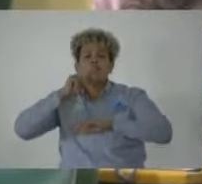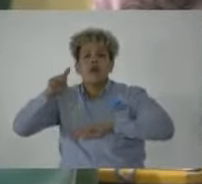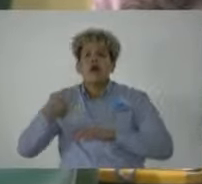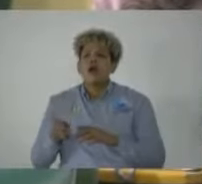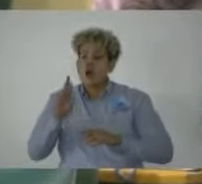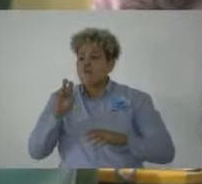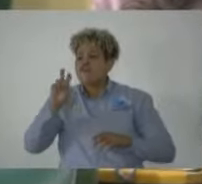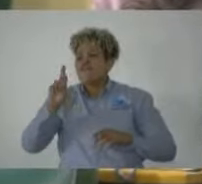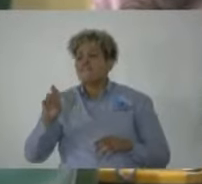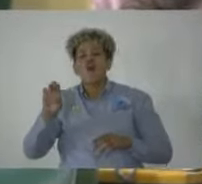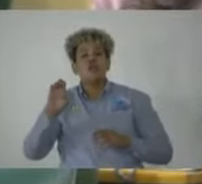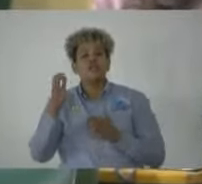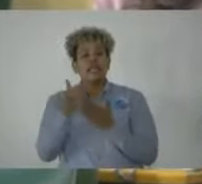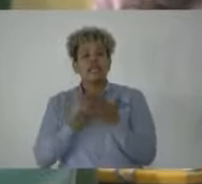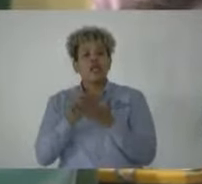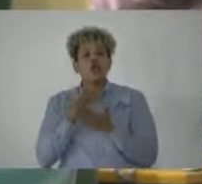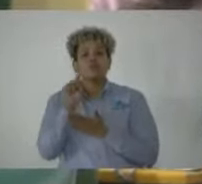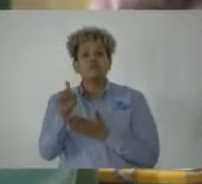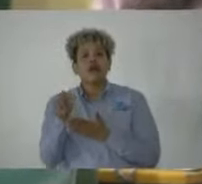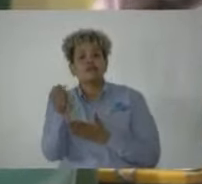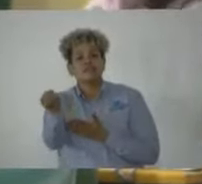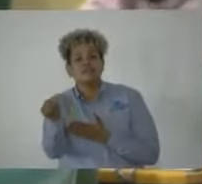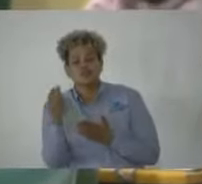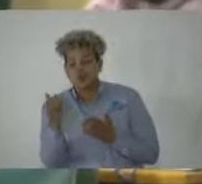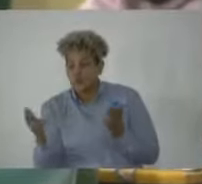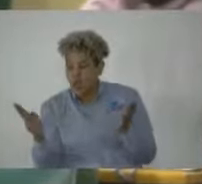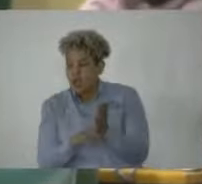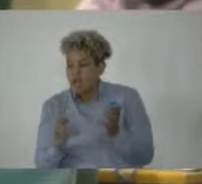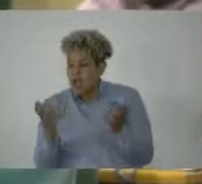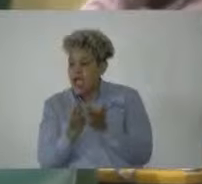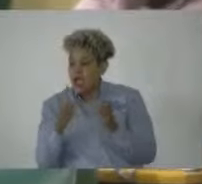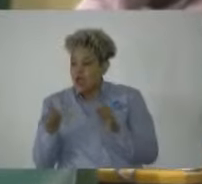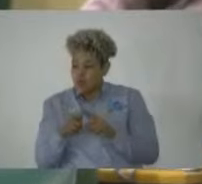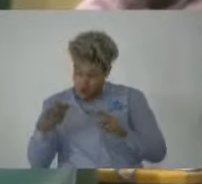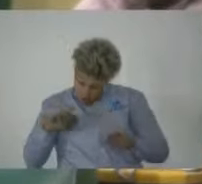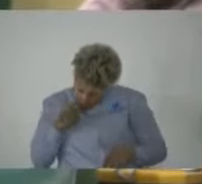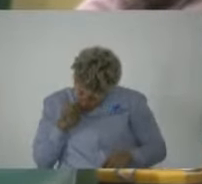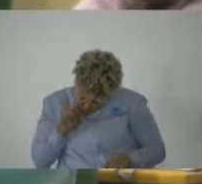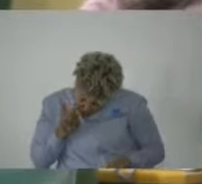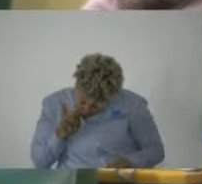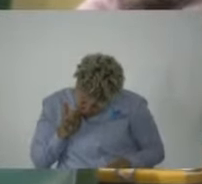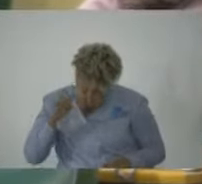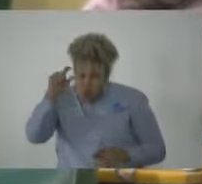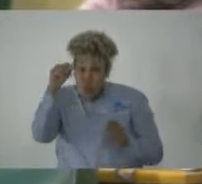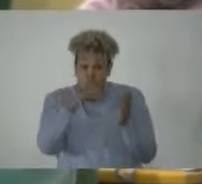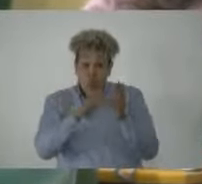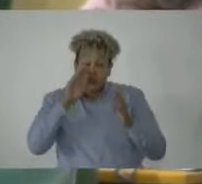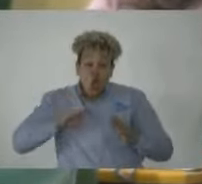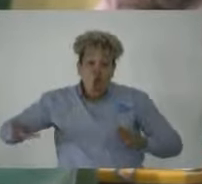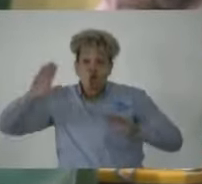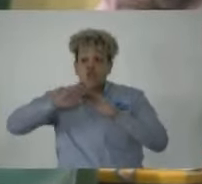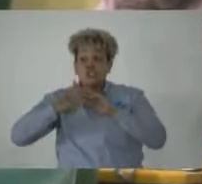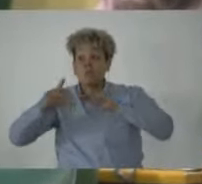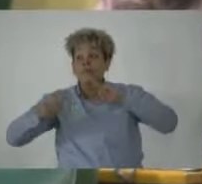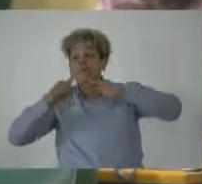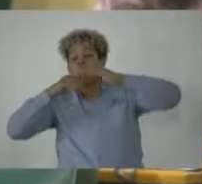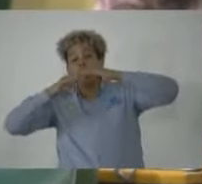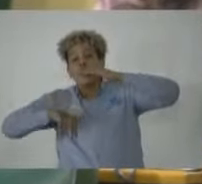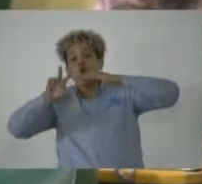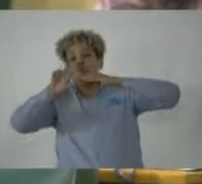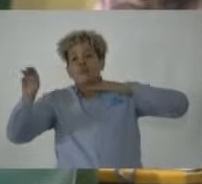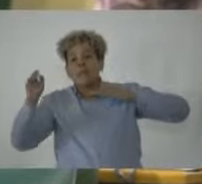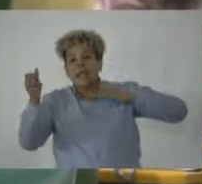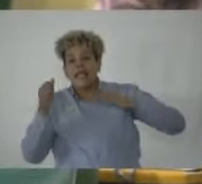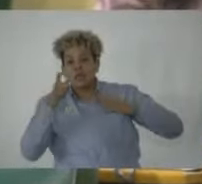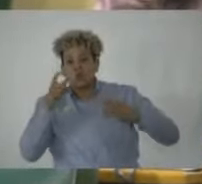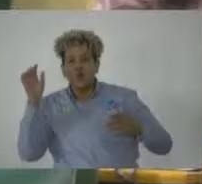reverse income tax credit, which will apply $20,000 to all Jamaicans earning below $3